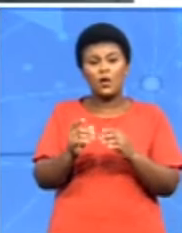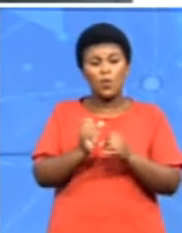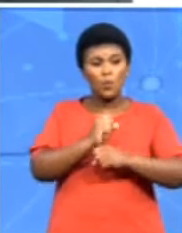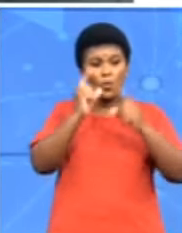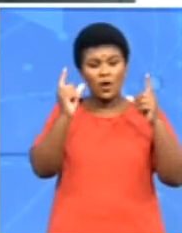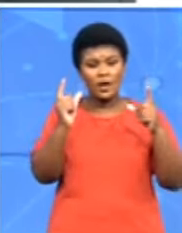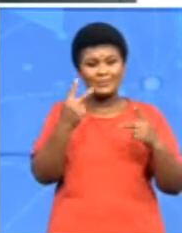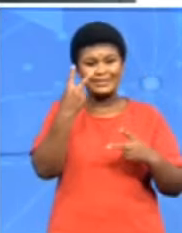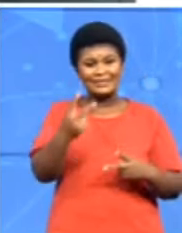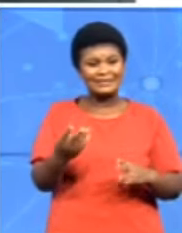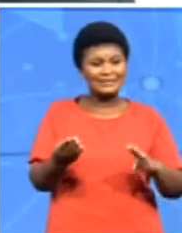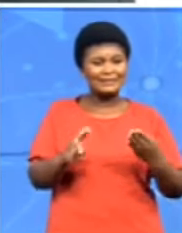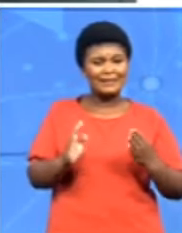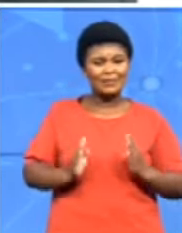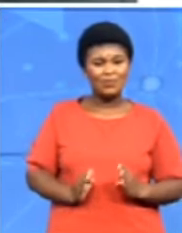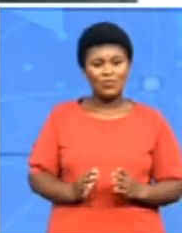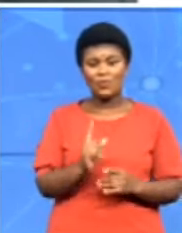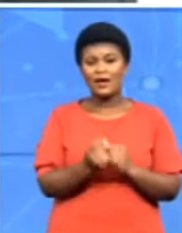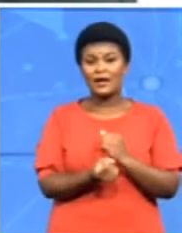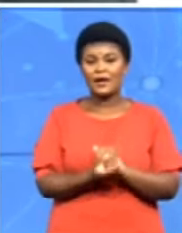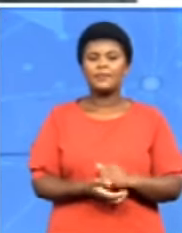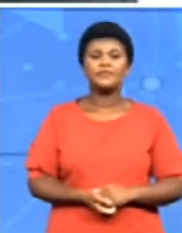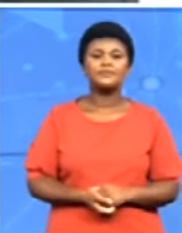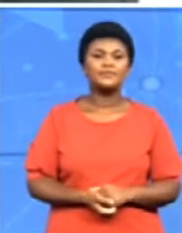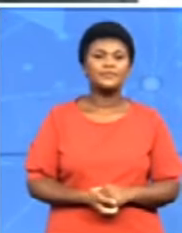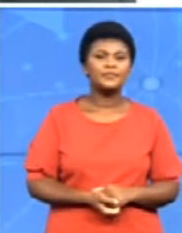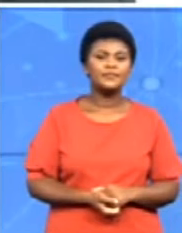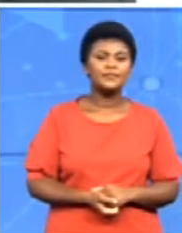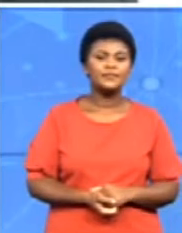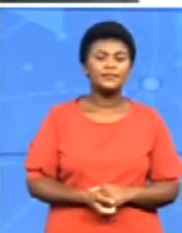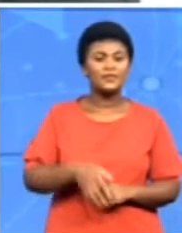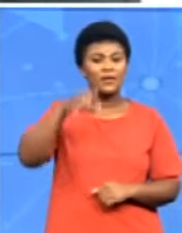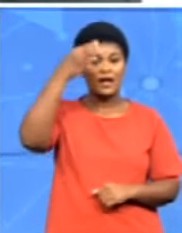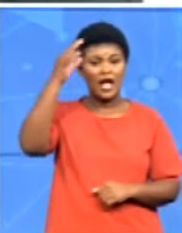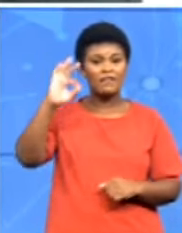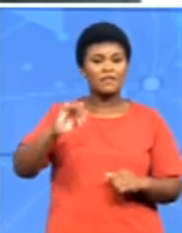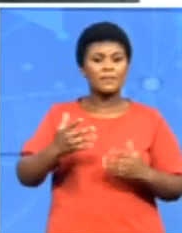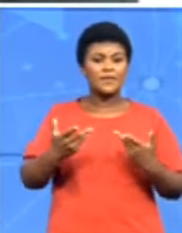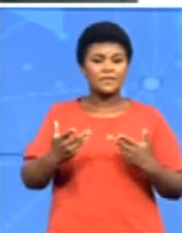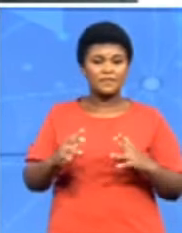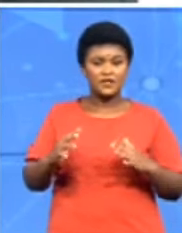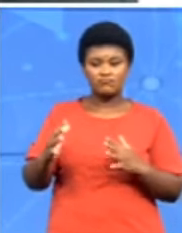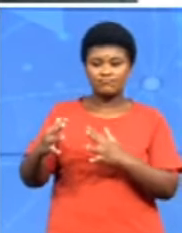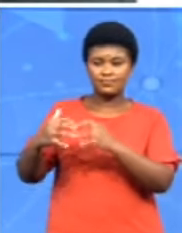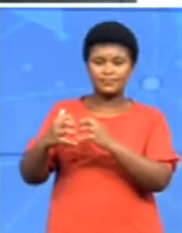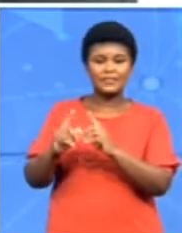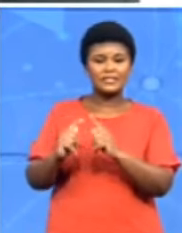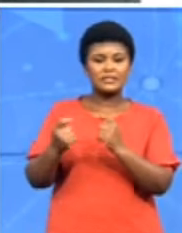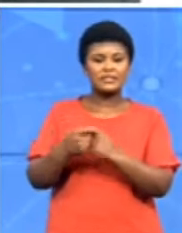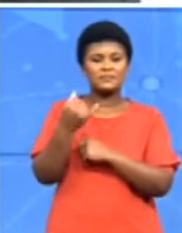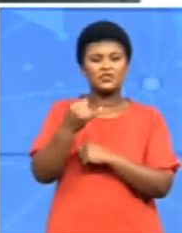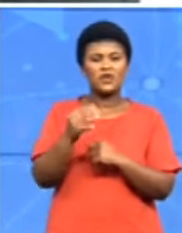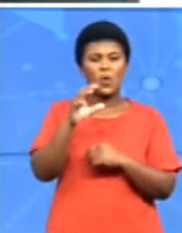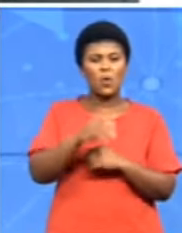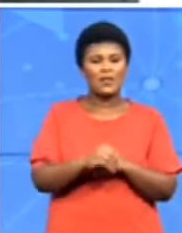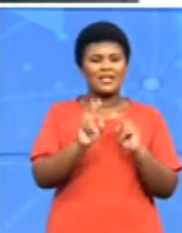actually put together a very formidable team to look at all the issues relating to this incident,